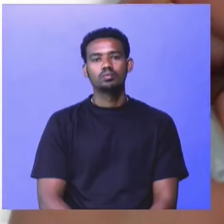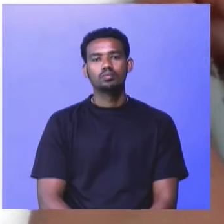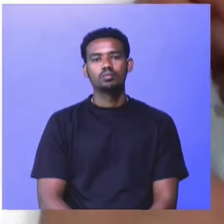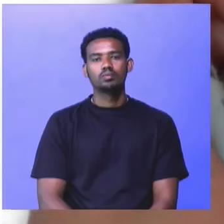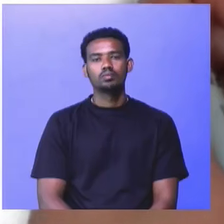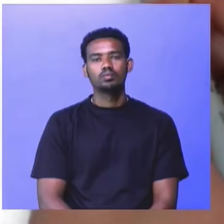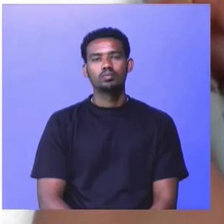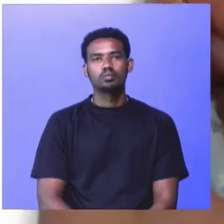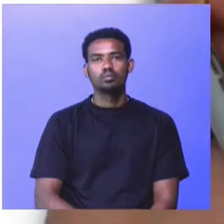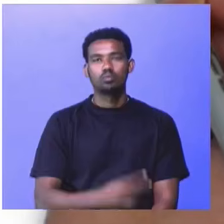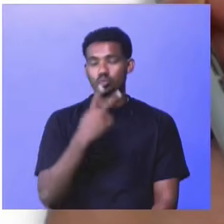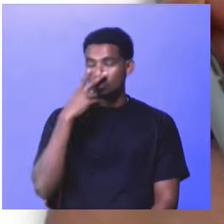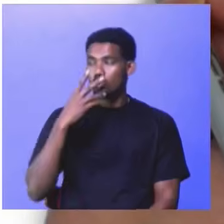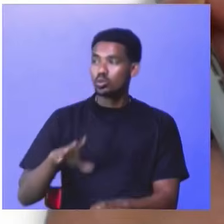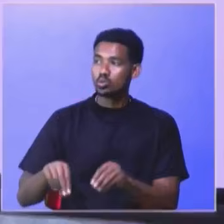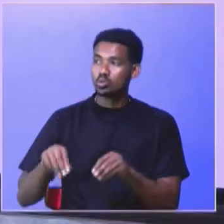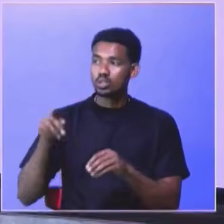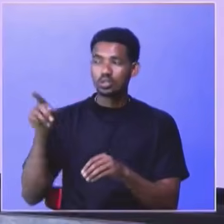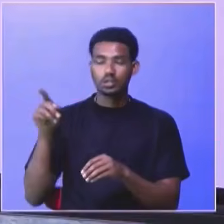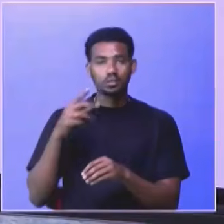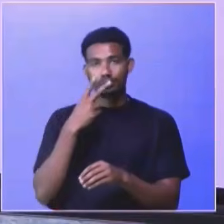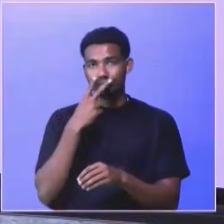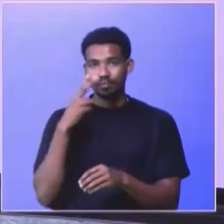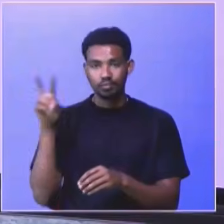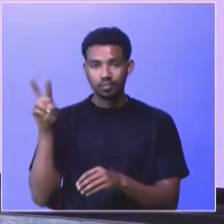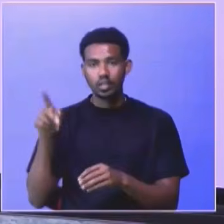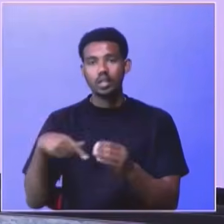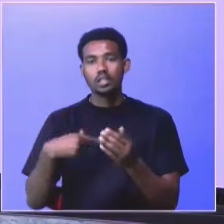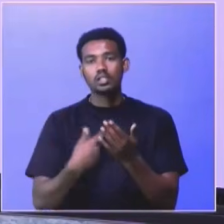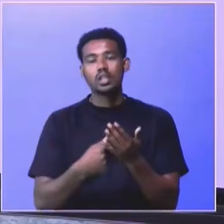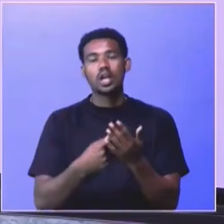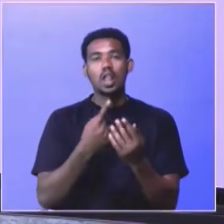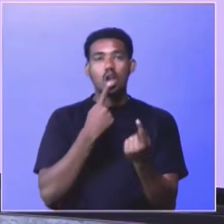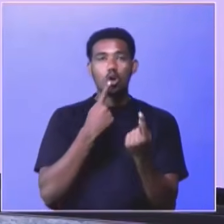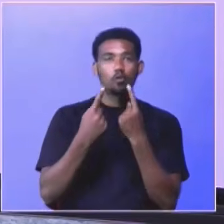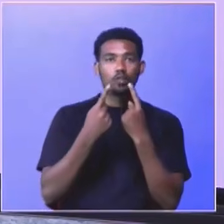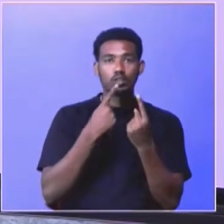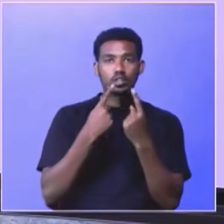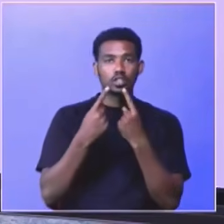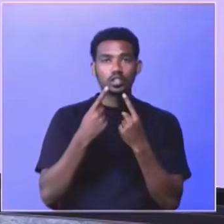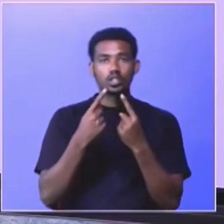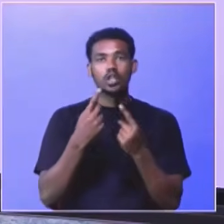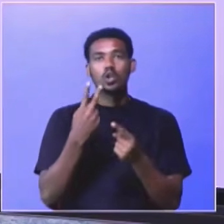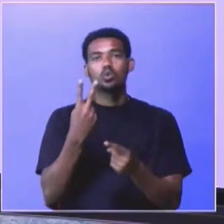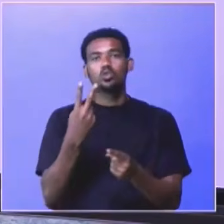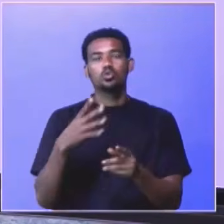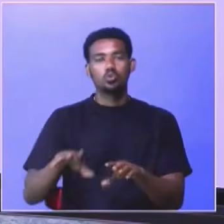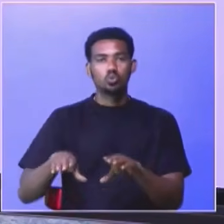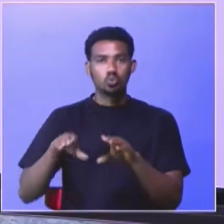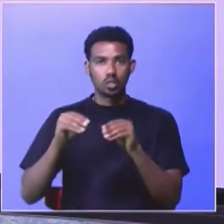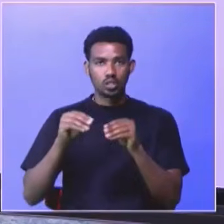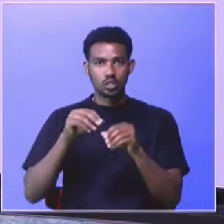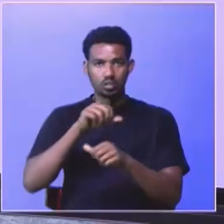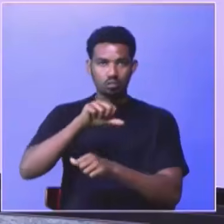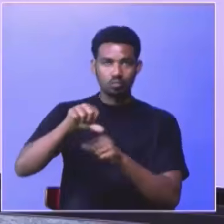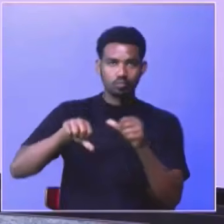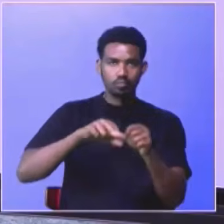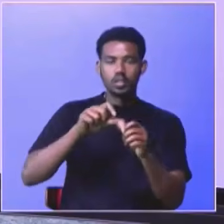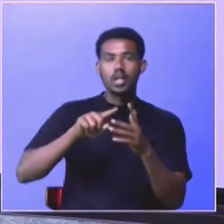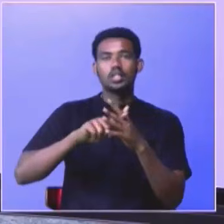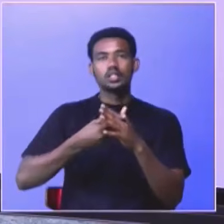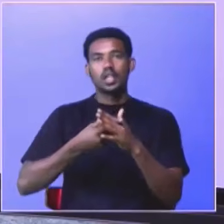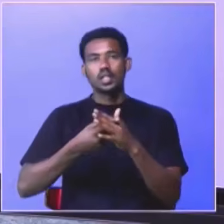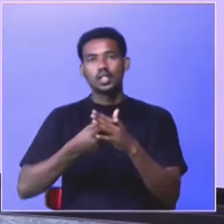So, look, student is here. Look, student is here. These are a conversation or a dialogue with two students and together by starting